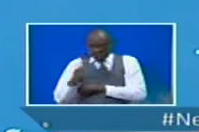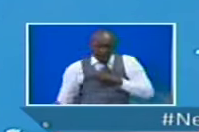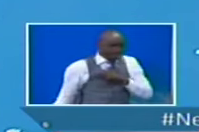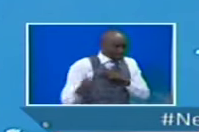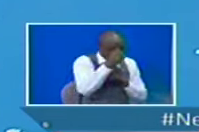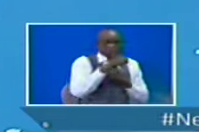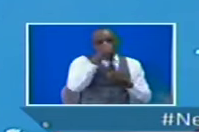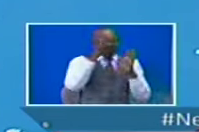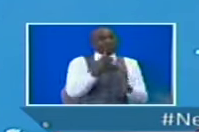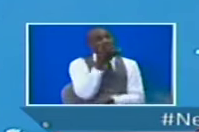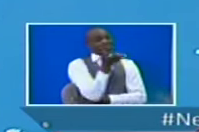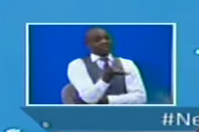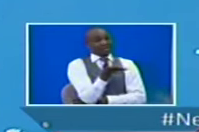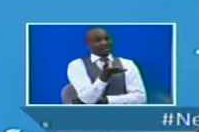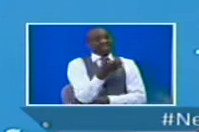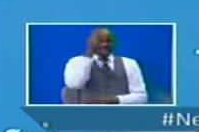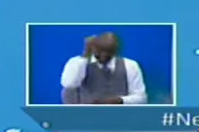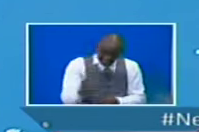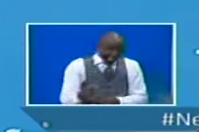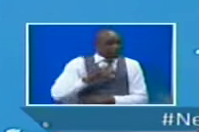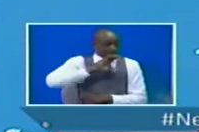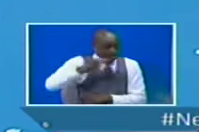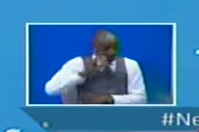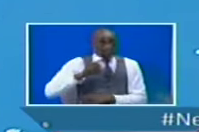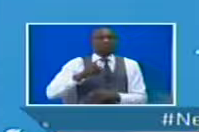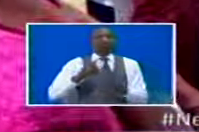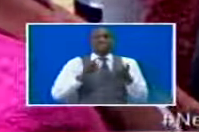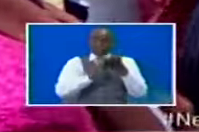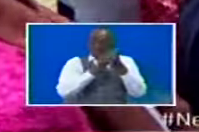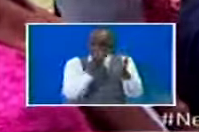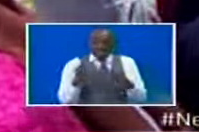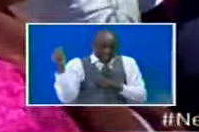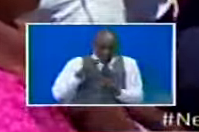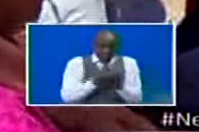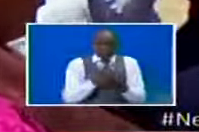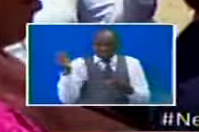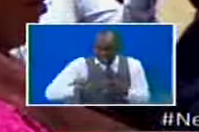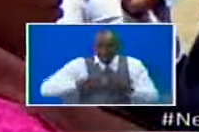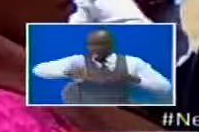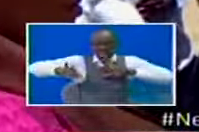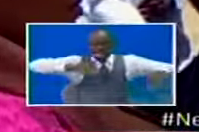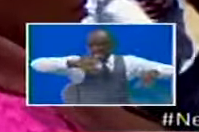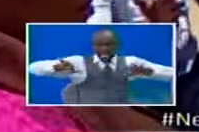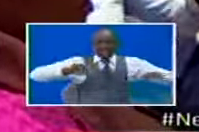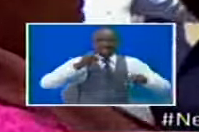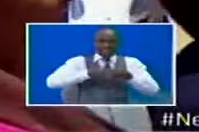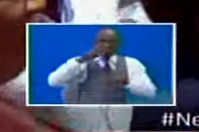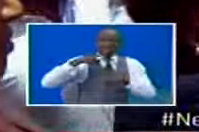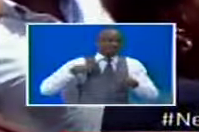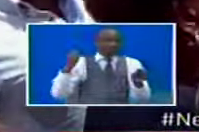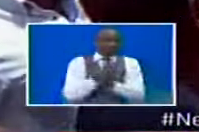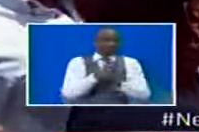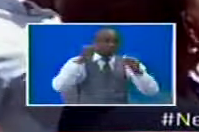a fellow aspirant kaj County election Secretariat was forced to intervene after aspirants failed to agree on the